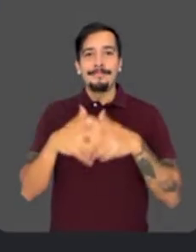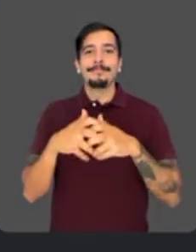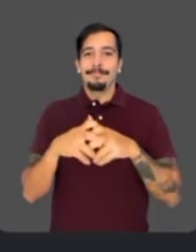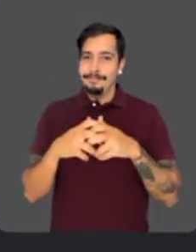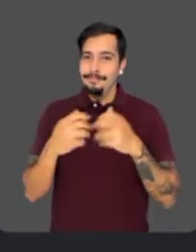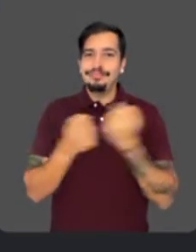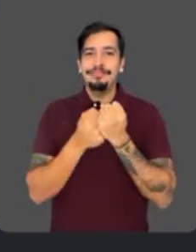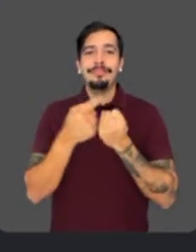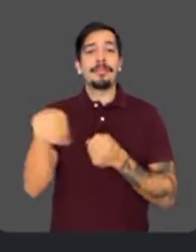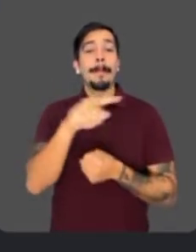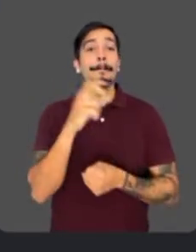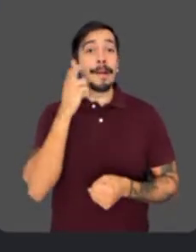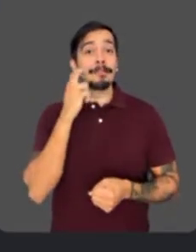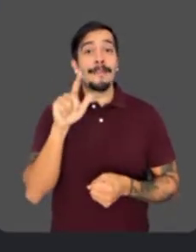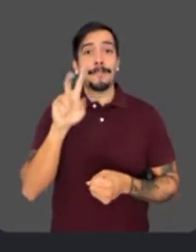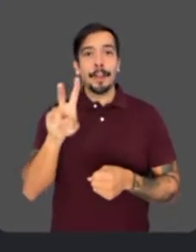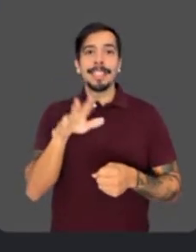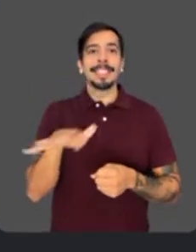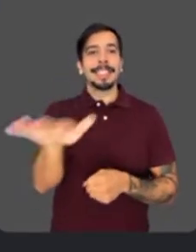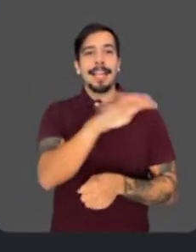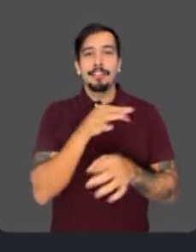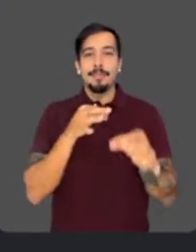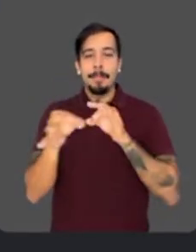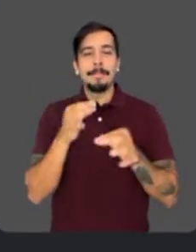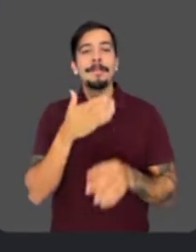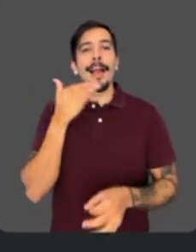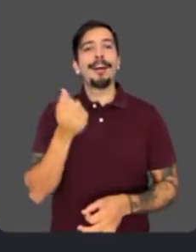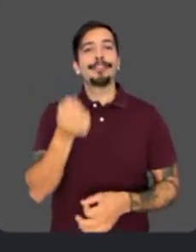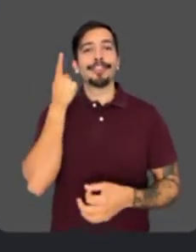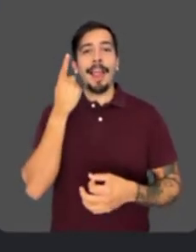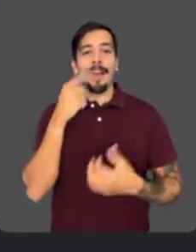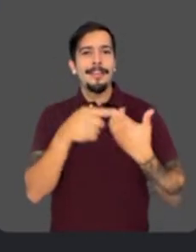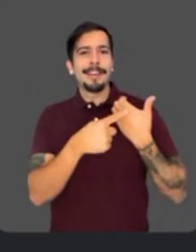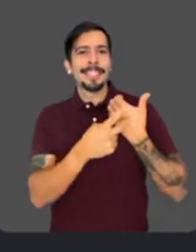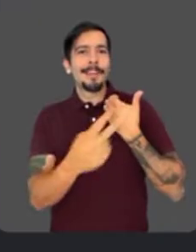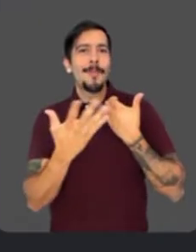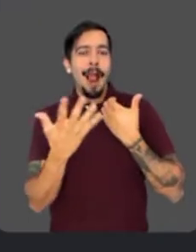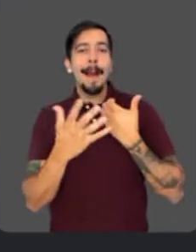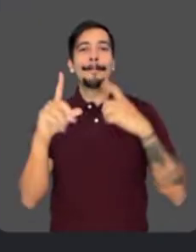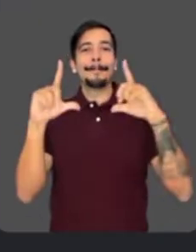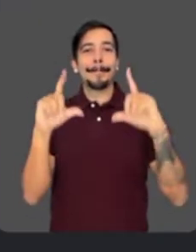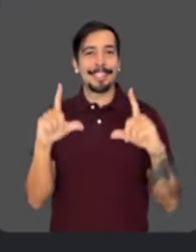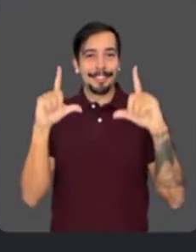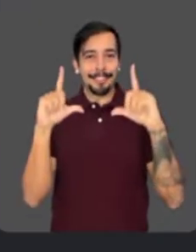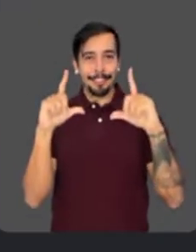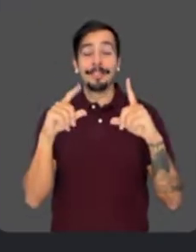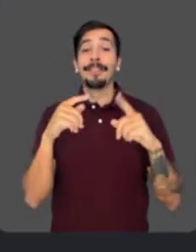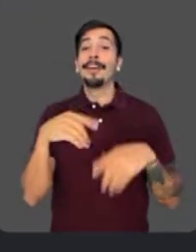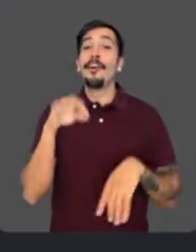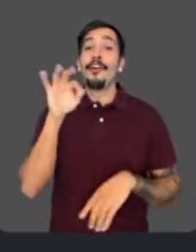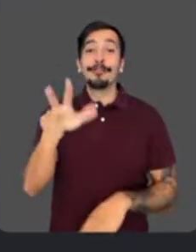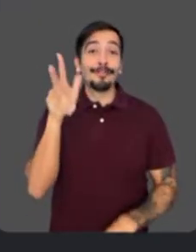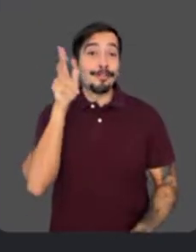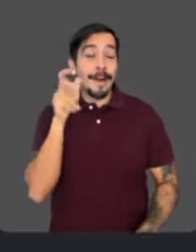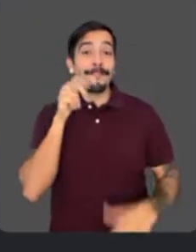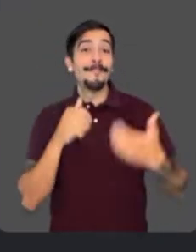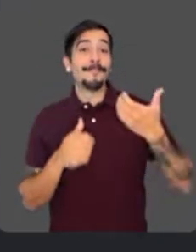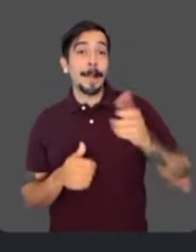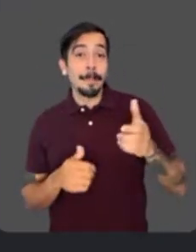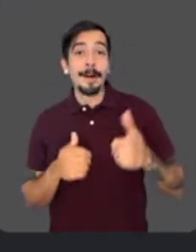descriptions, helping people who are blind or have low vision better understand what their camera sees when taking photos. Audio